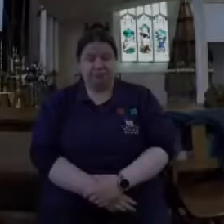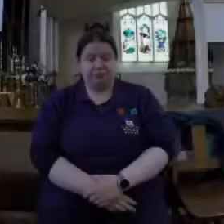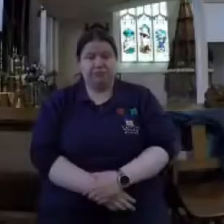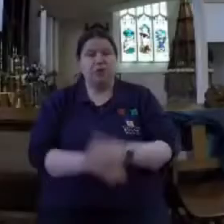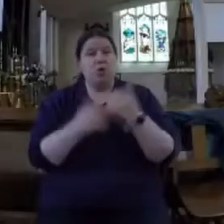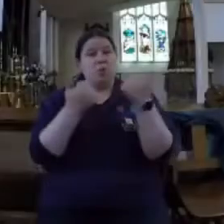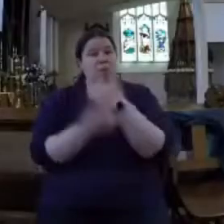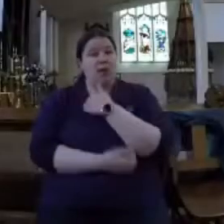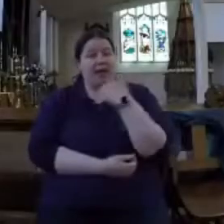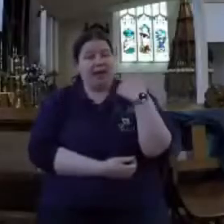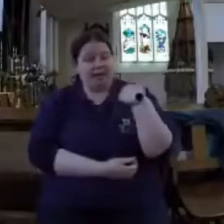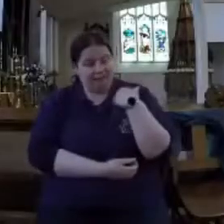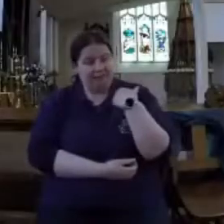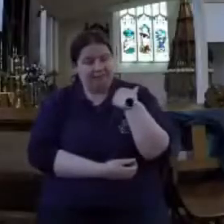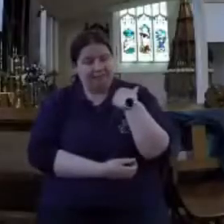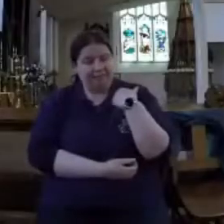Good morning.